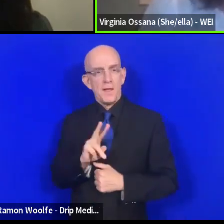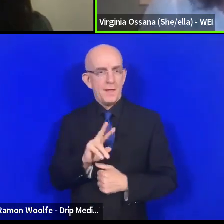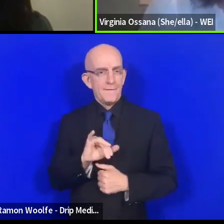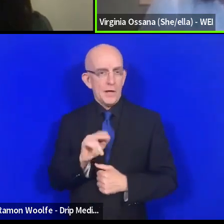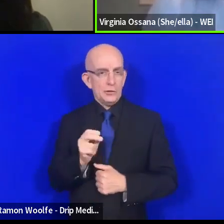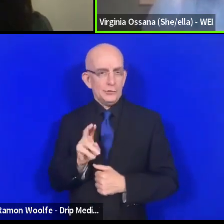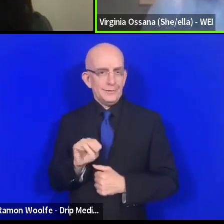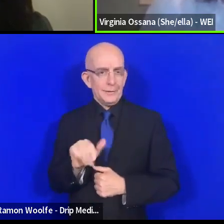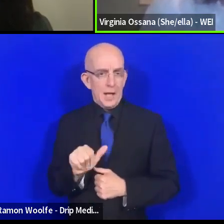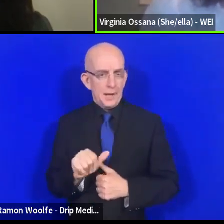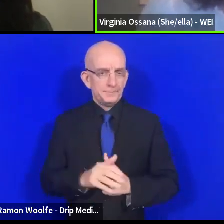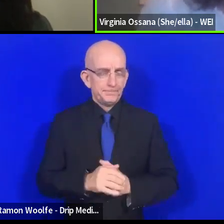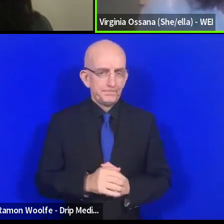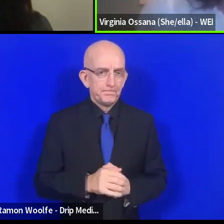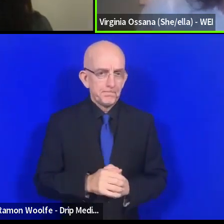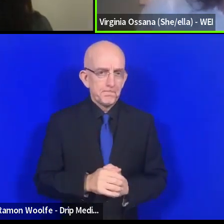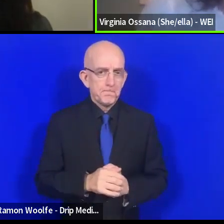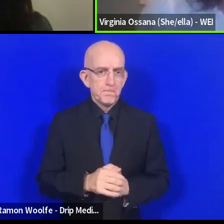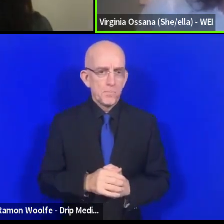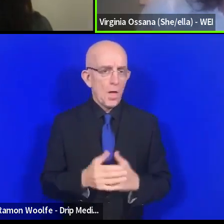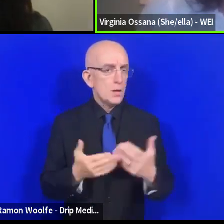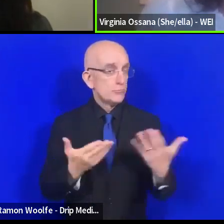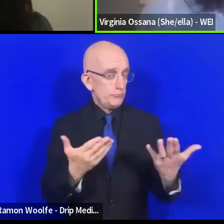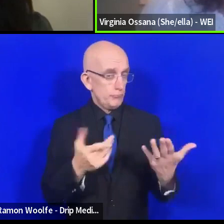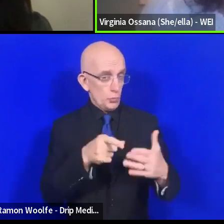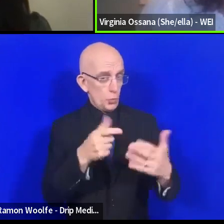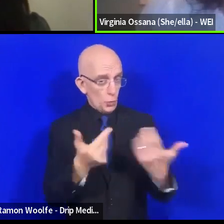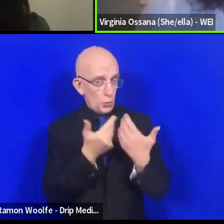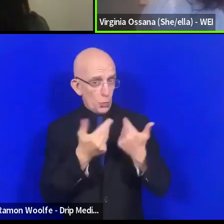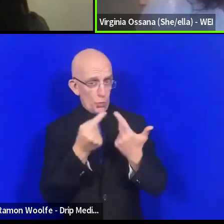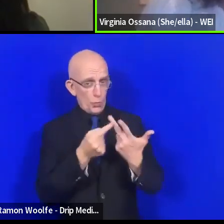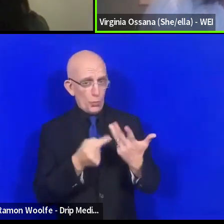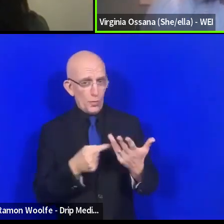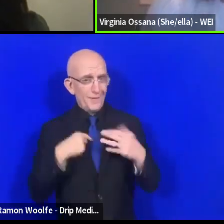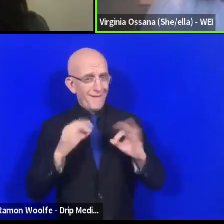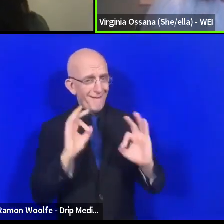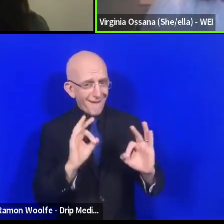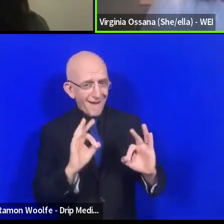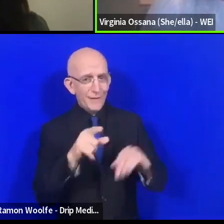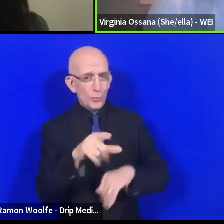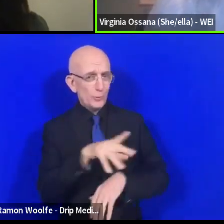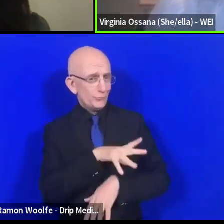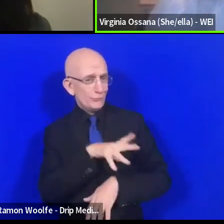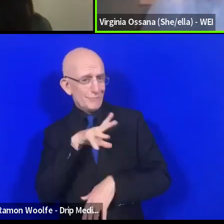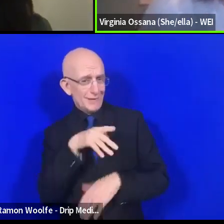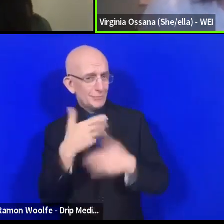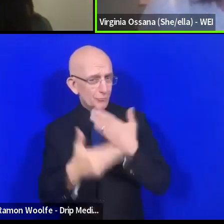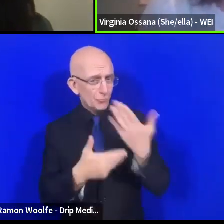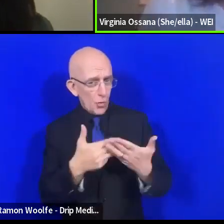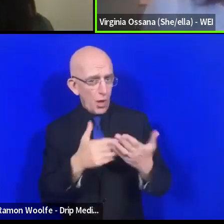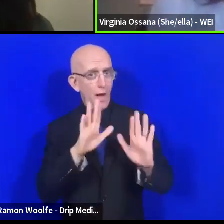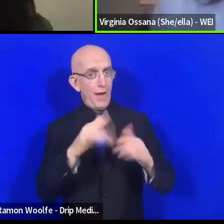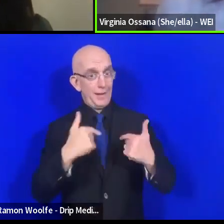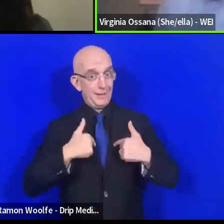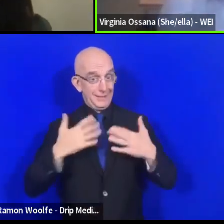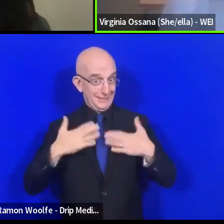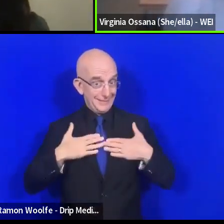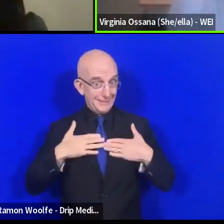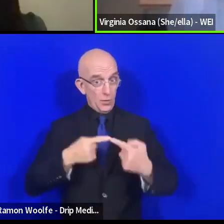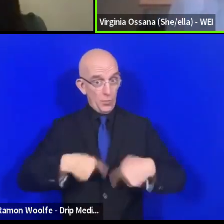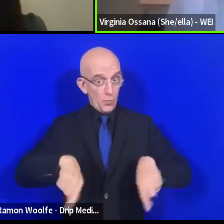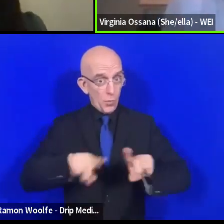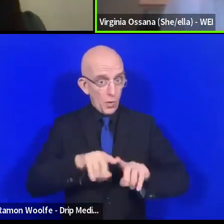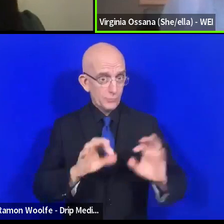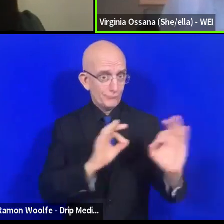just mentioned, but also we had a space called the Disability Solidarity Space. Many